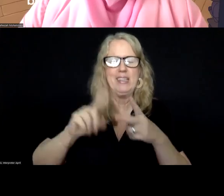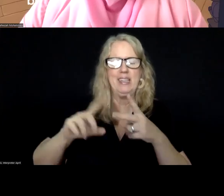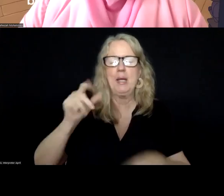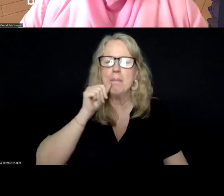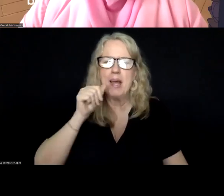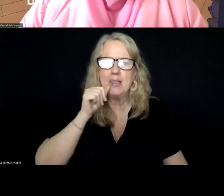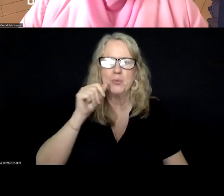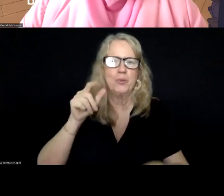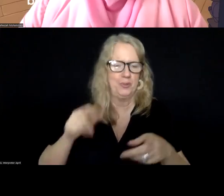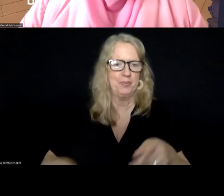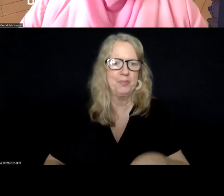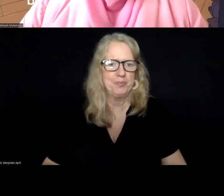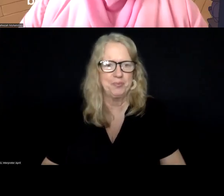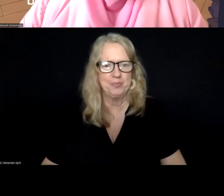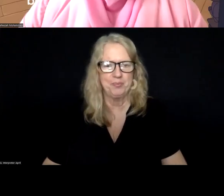get in there.